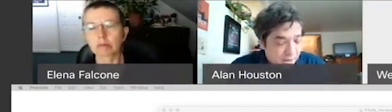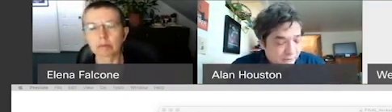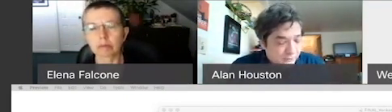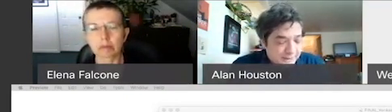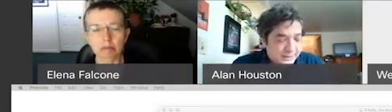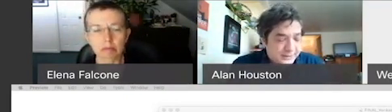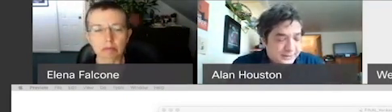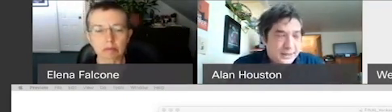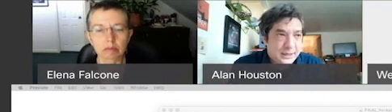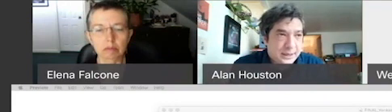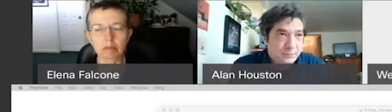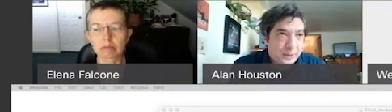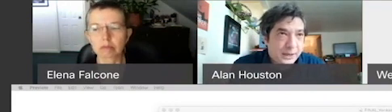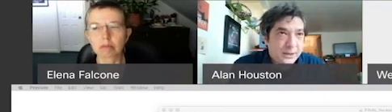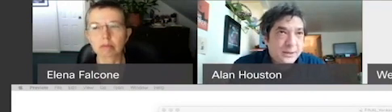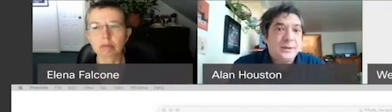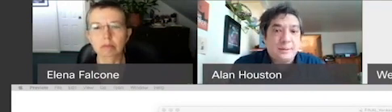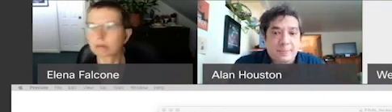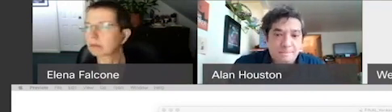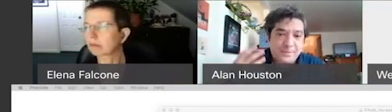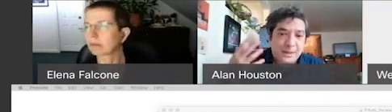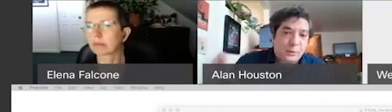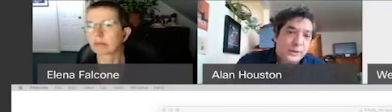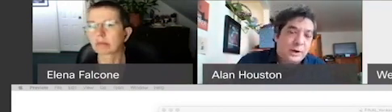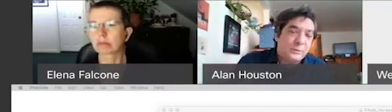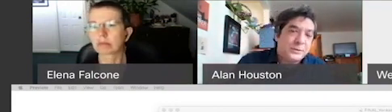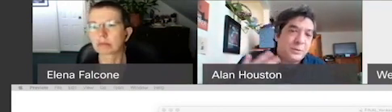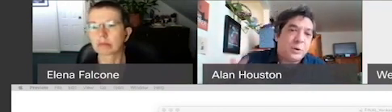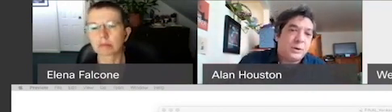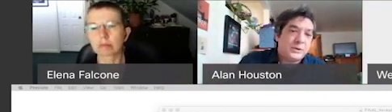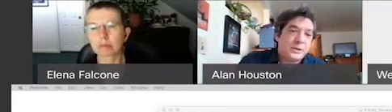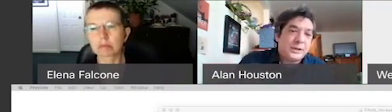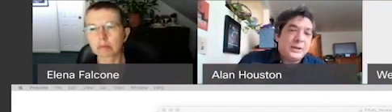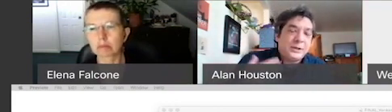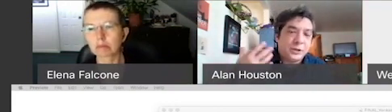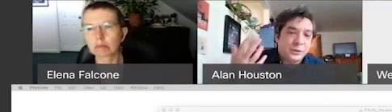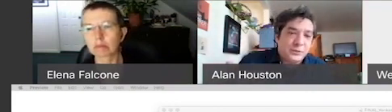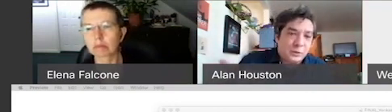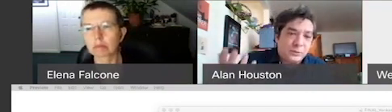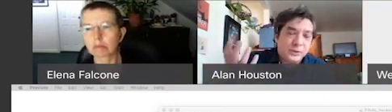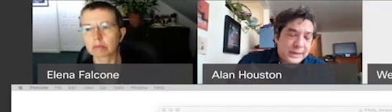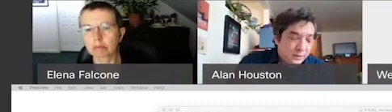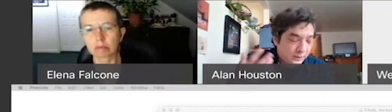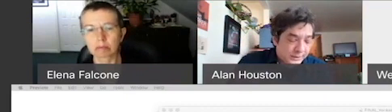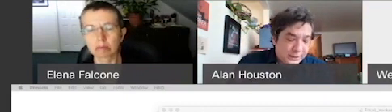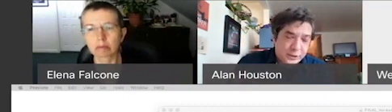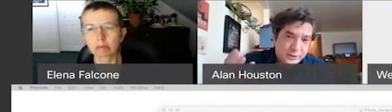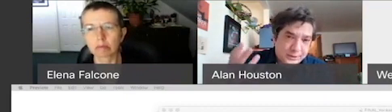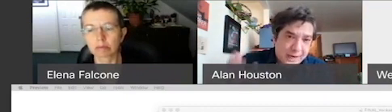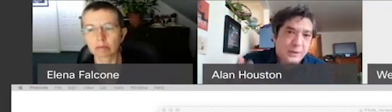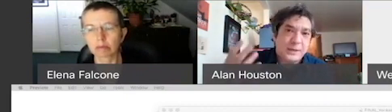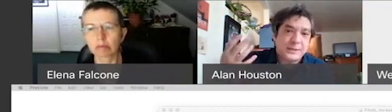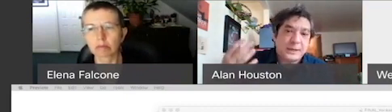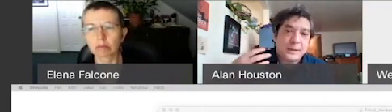residents. But we thought it was important to devote particular attention to